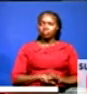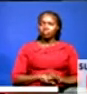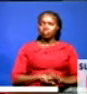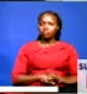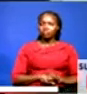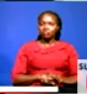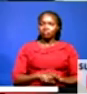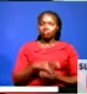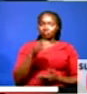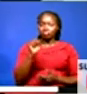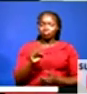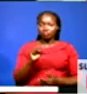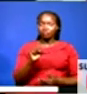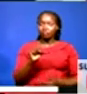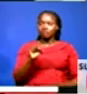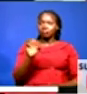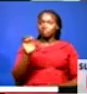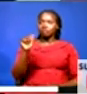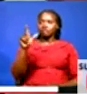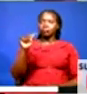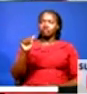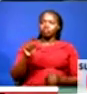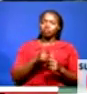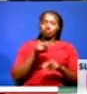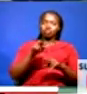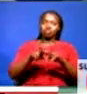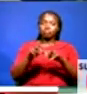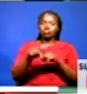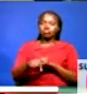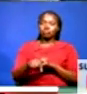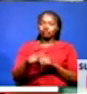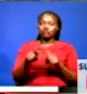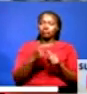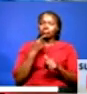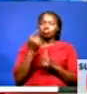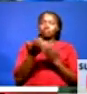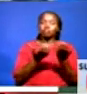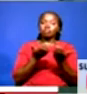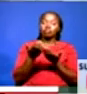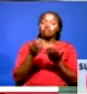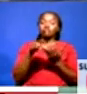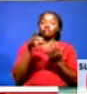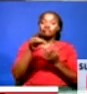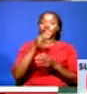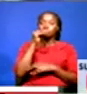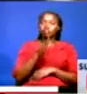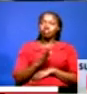The 5th East African Legislative Assembly had its first seating today, and the first order of business was the election of the Speaker.